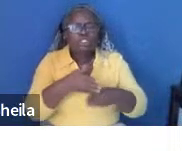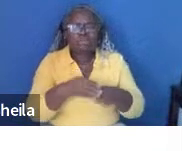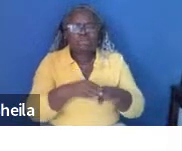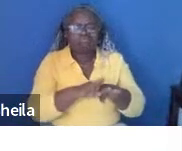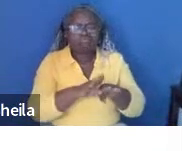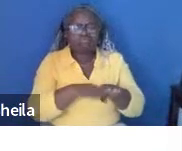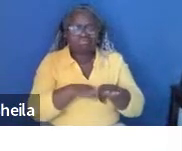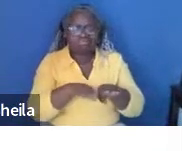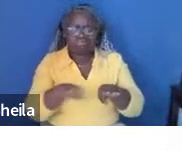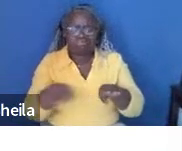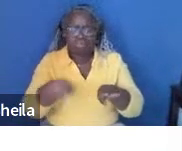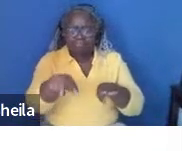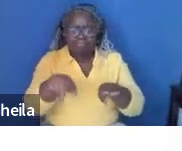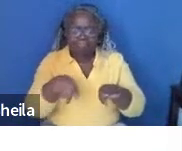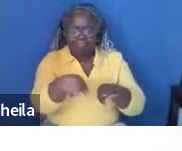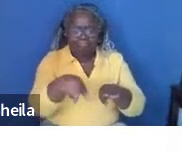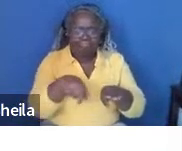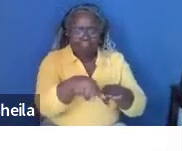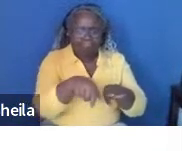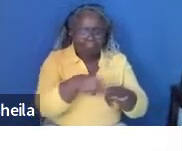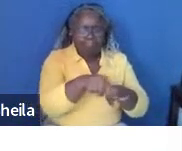can be kind of complicated.